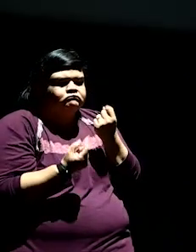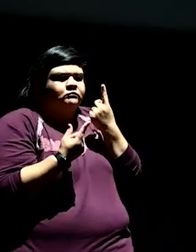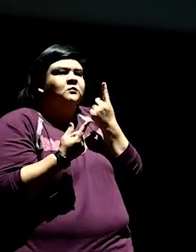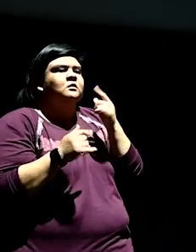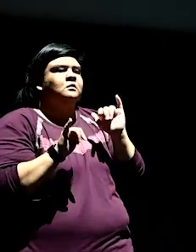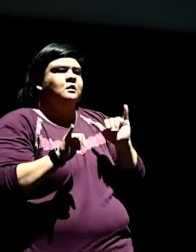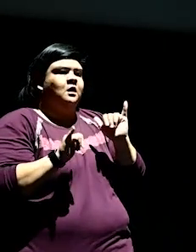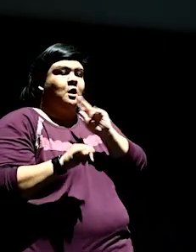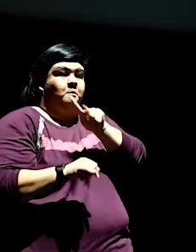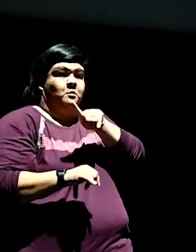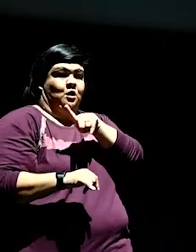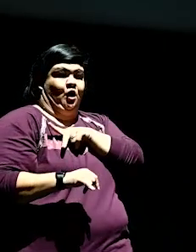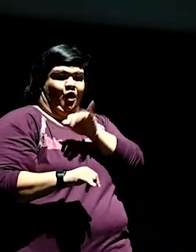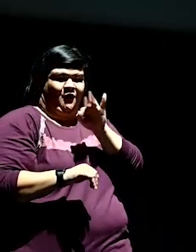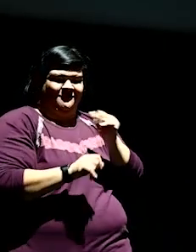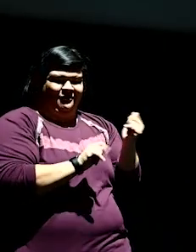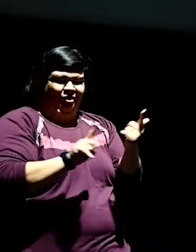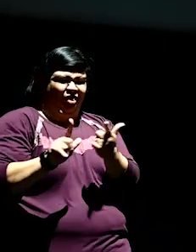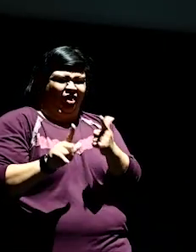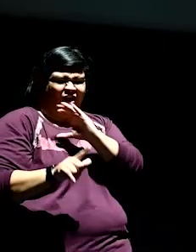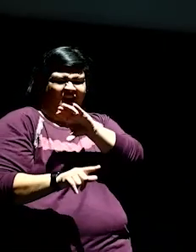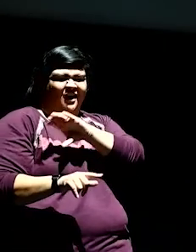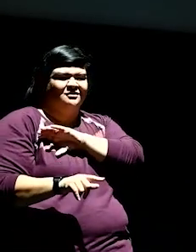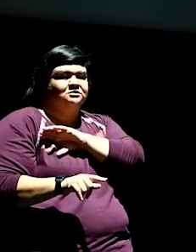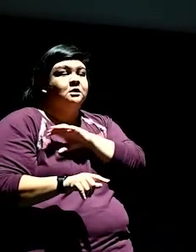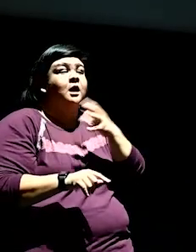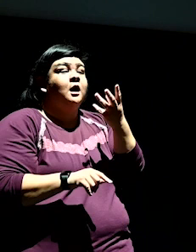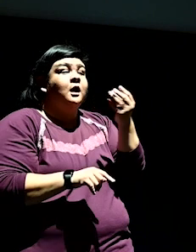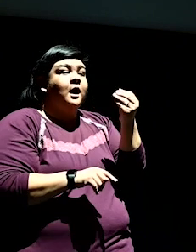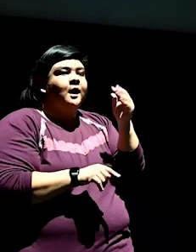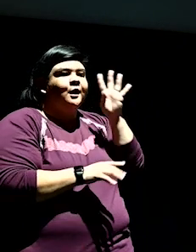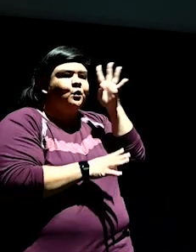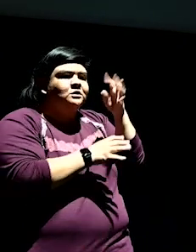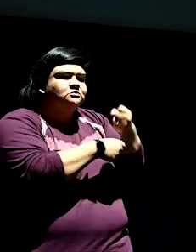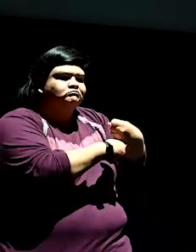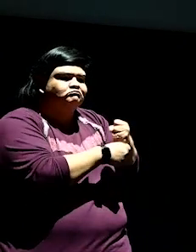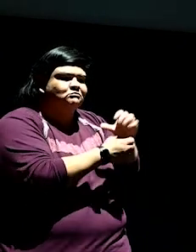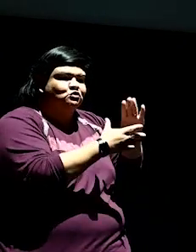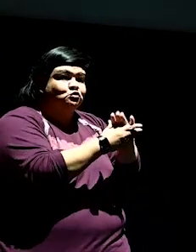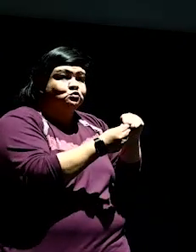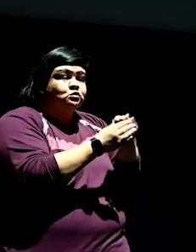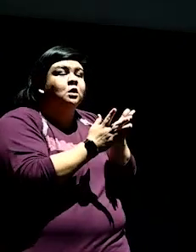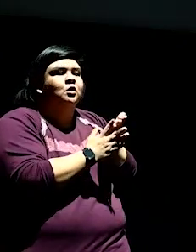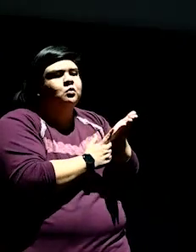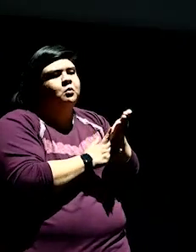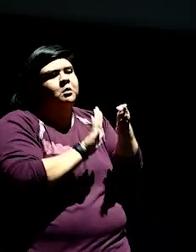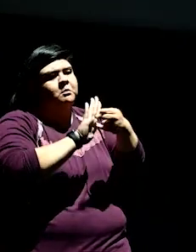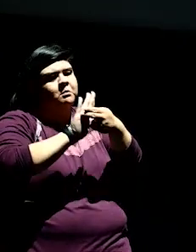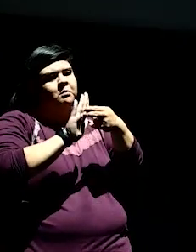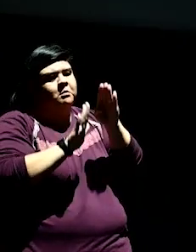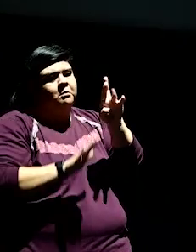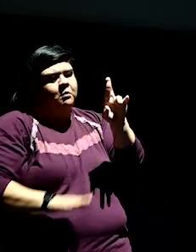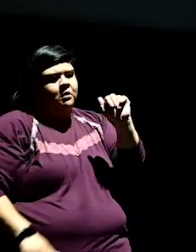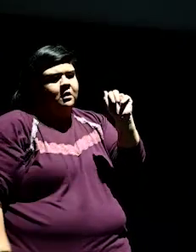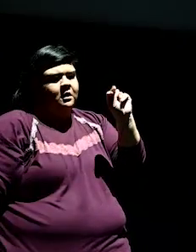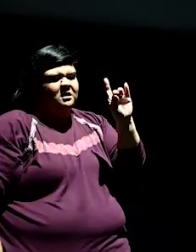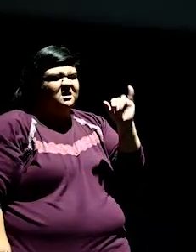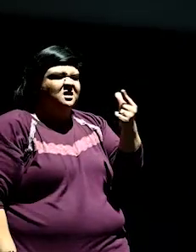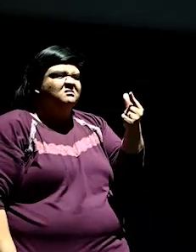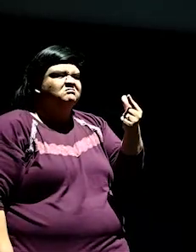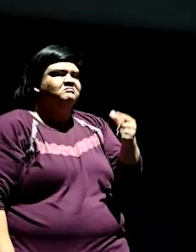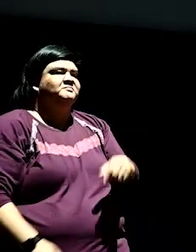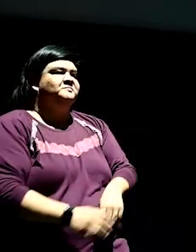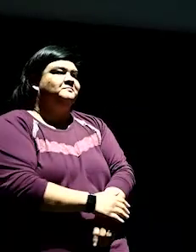the personalities of those characters and creating stories through branding. And